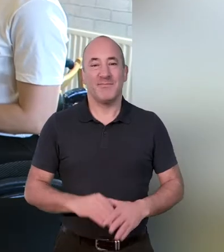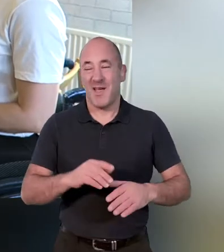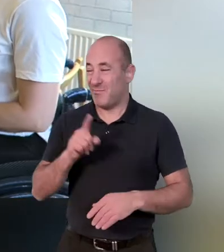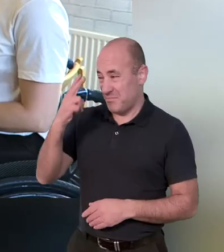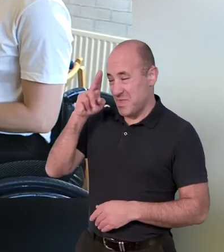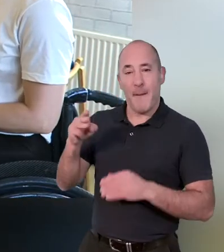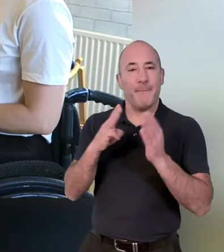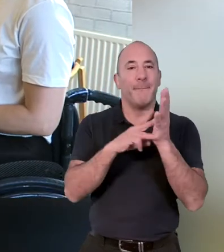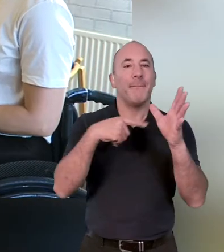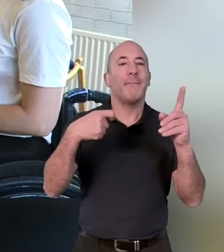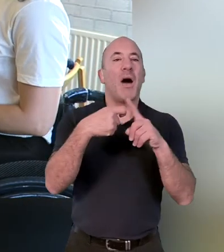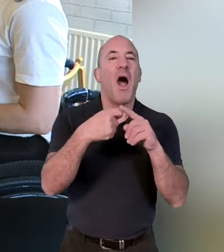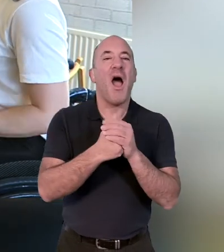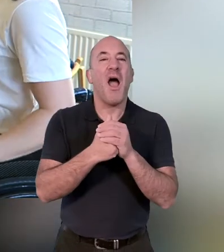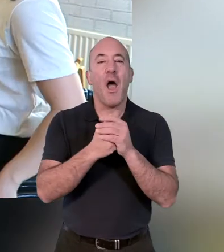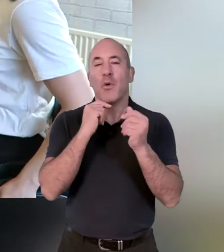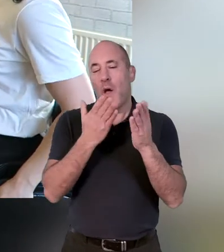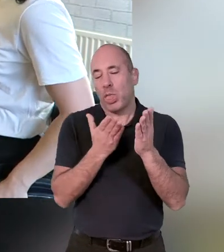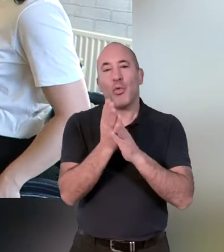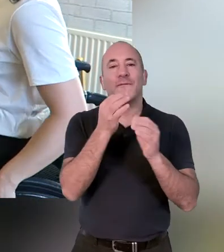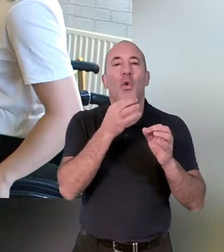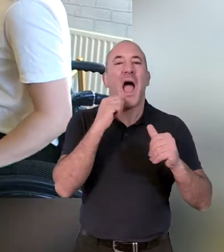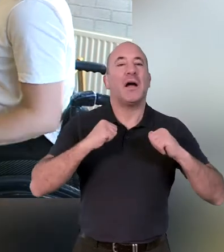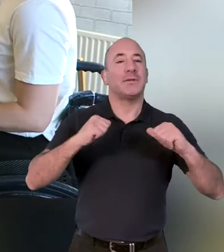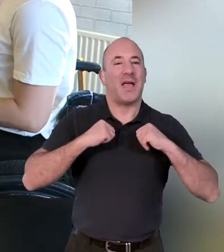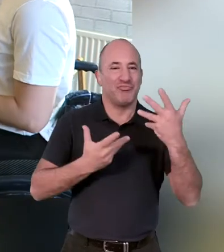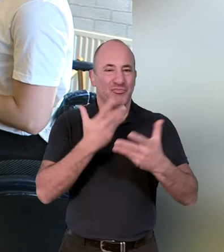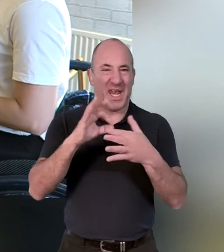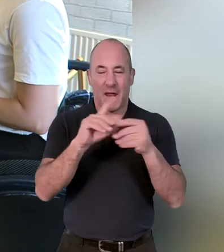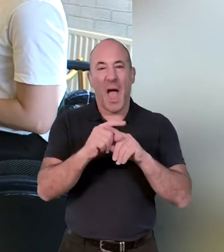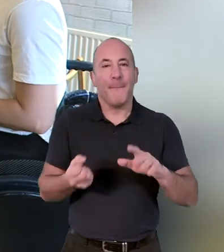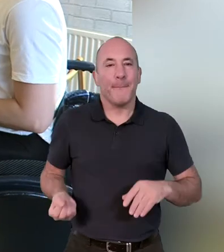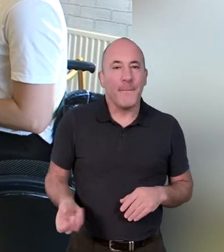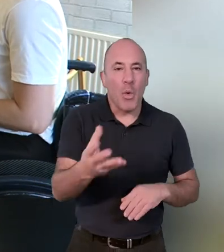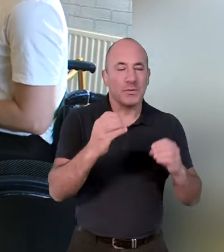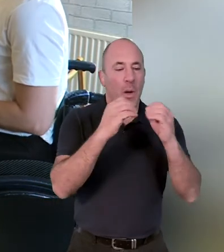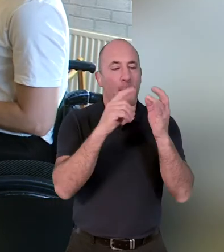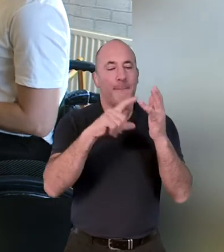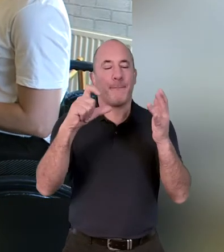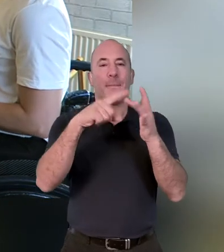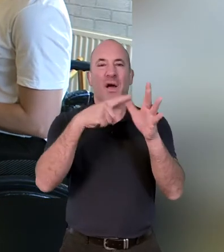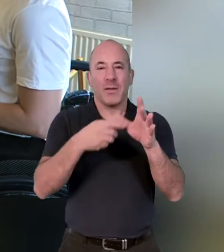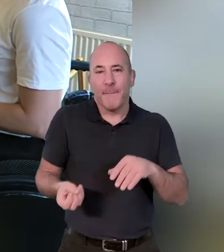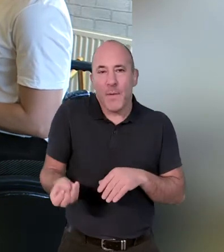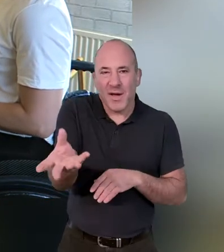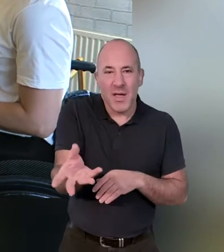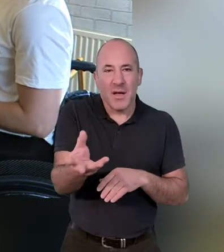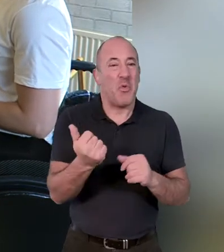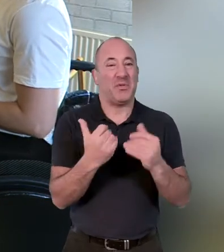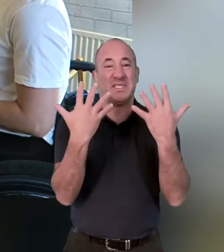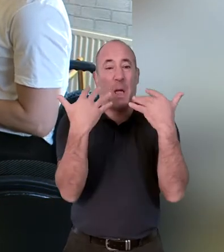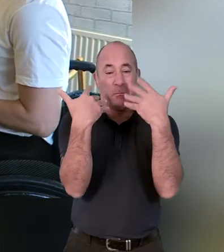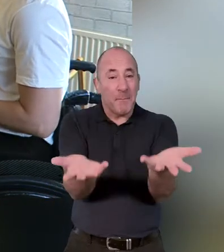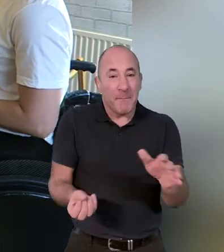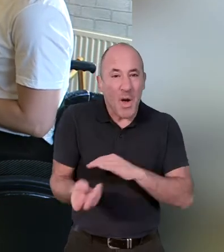Hi everybody, my name is Mark and today I'm going to take you through a few exercises related to games like bowls,